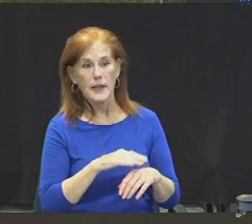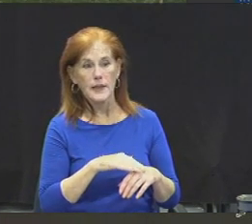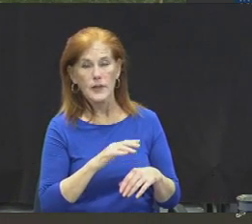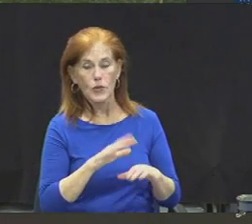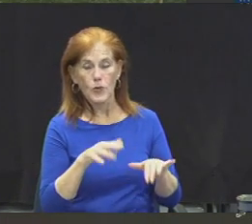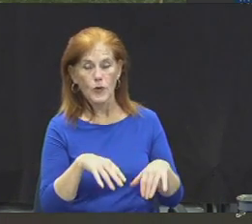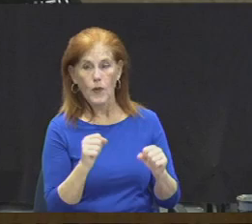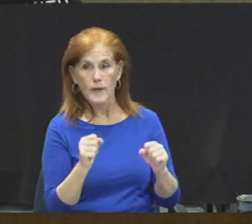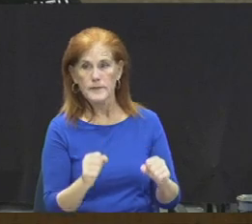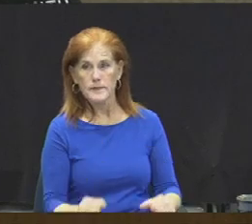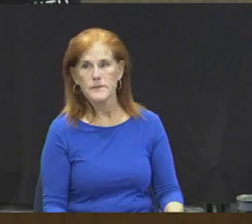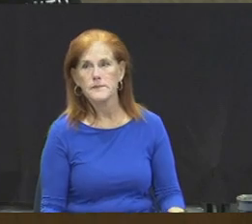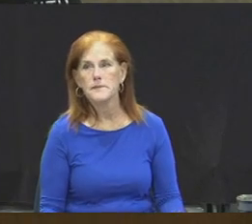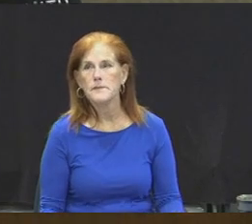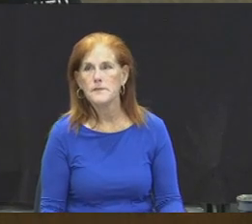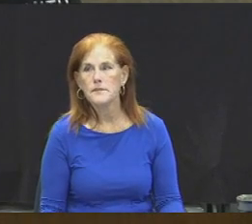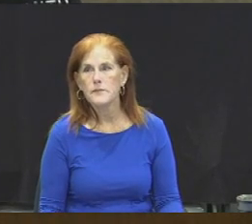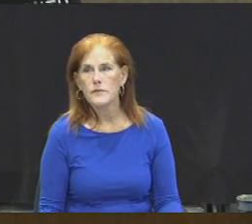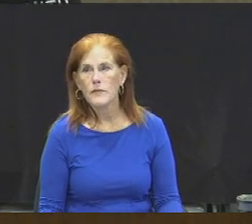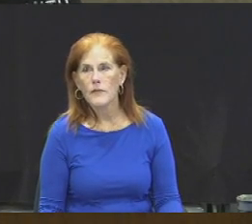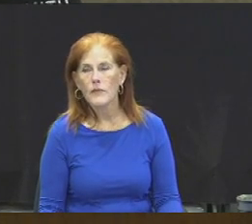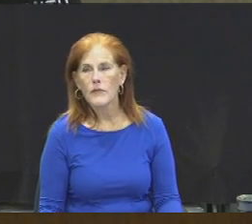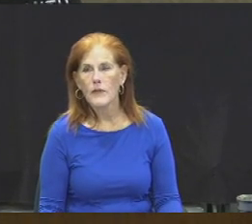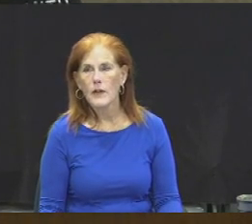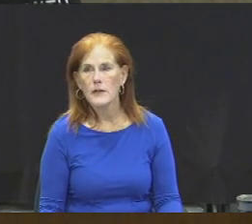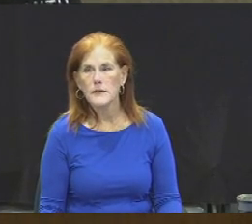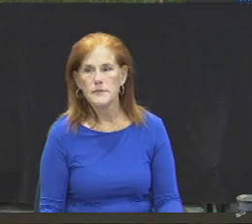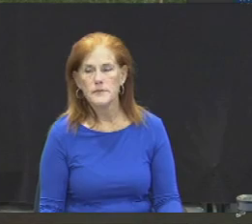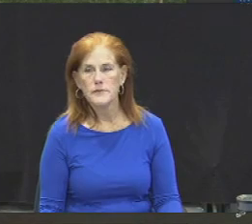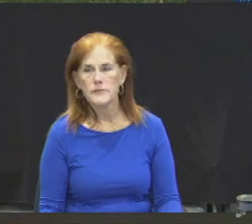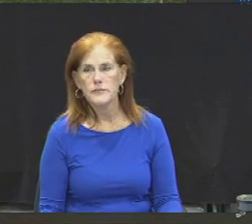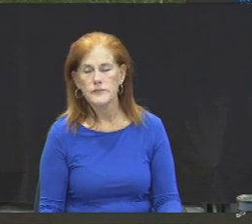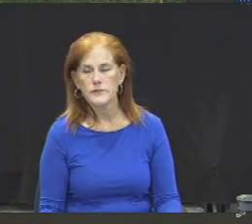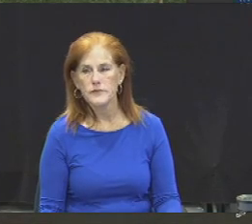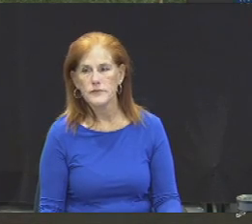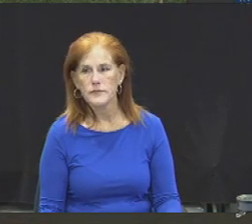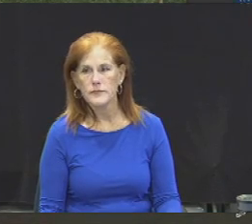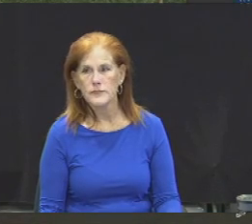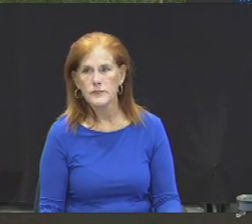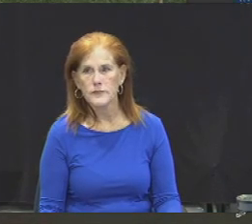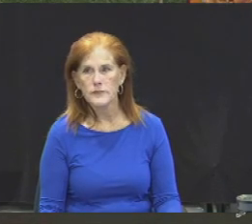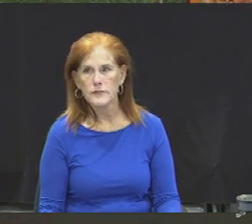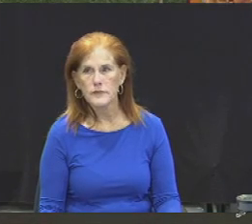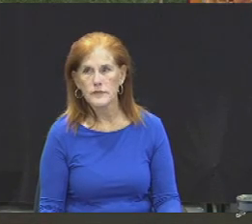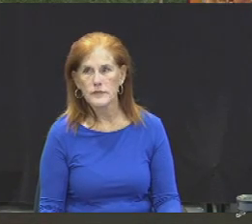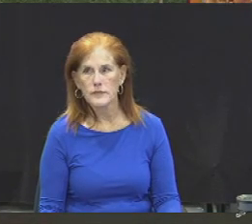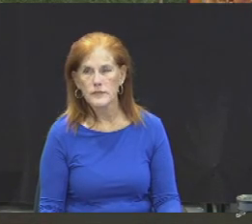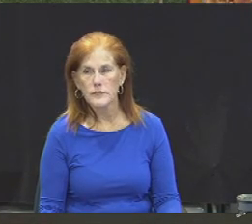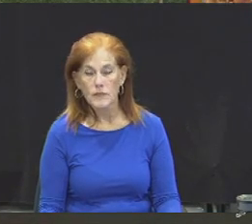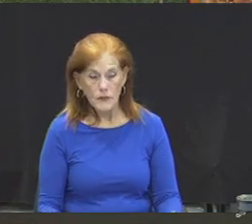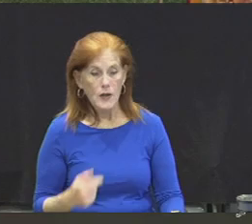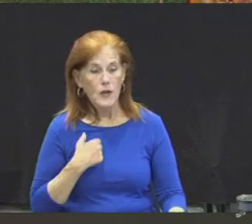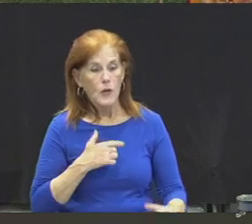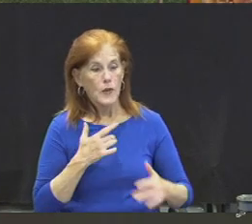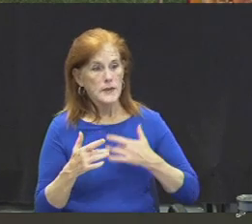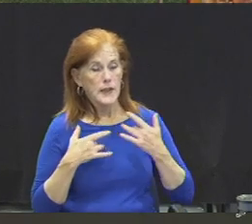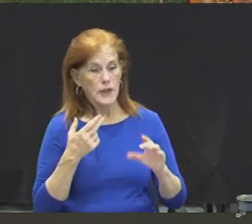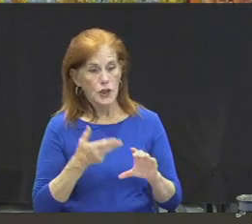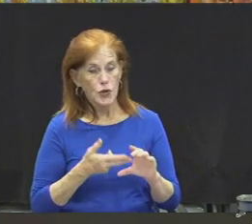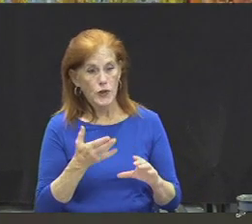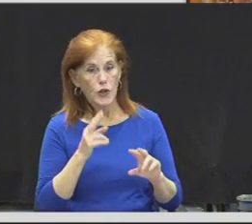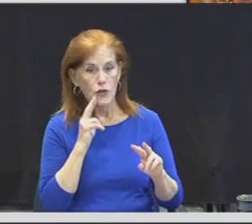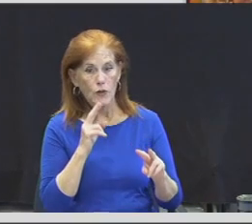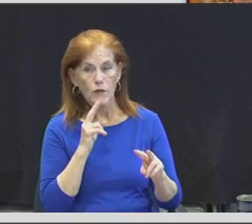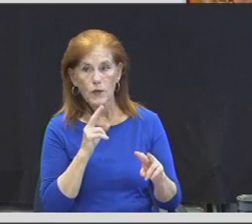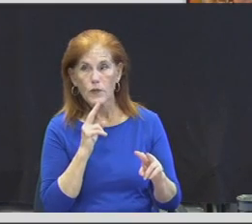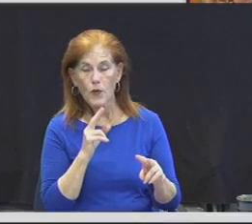Welcome. We're really happy you're here. Thank you so much. Okay, great. Well, we're excited to be here. Look forward to